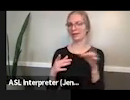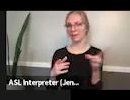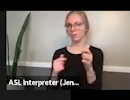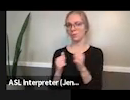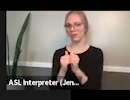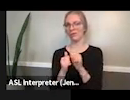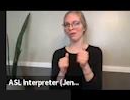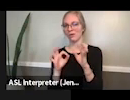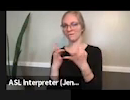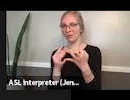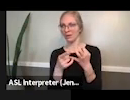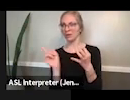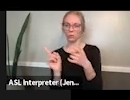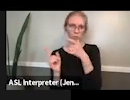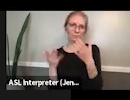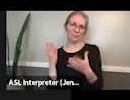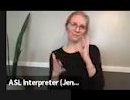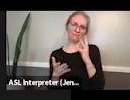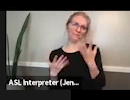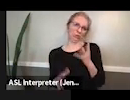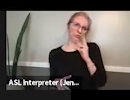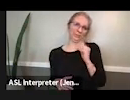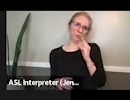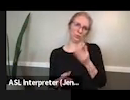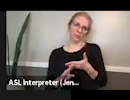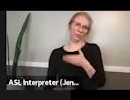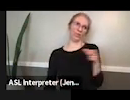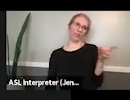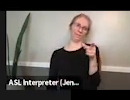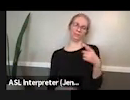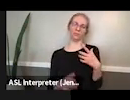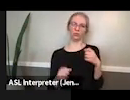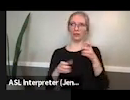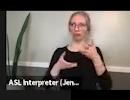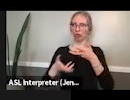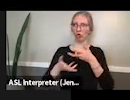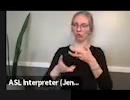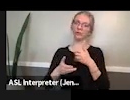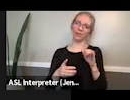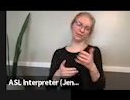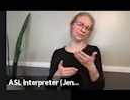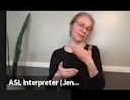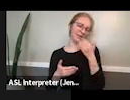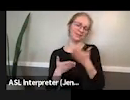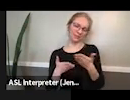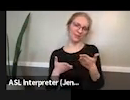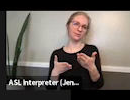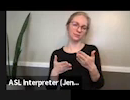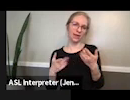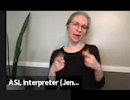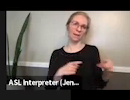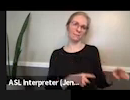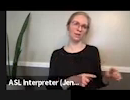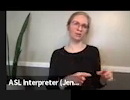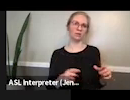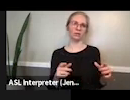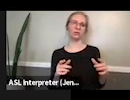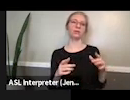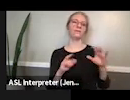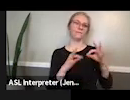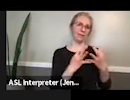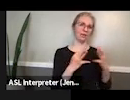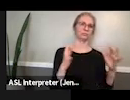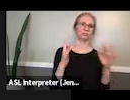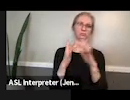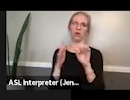who maybe have been there just a little bit before they have, so they can talk. That's some of the best things that happen, is to put families in touch with other